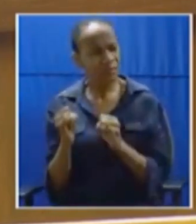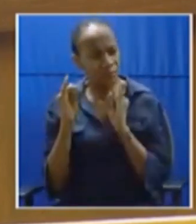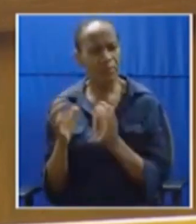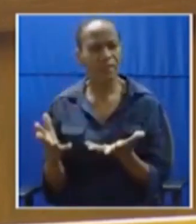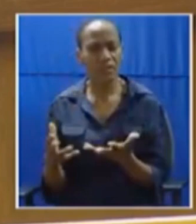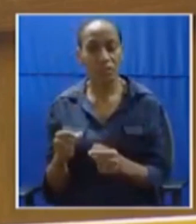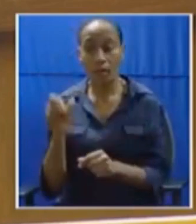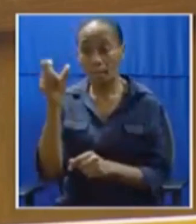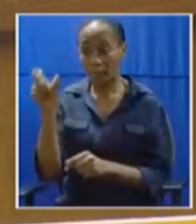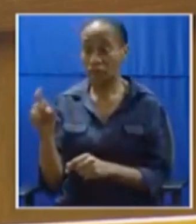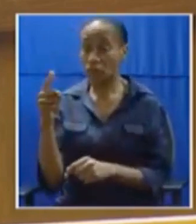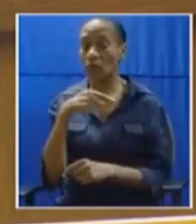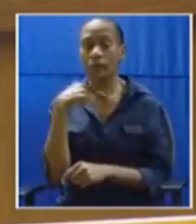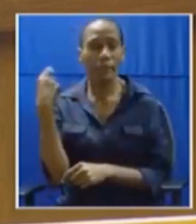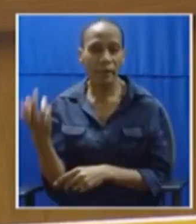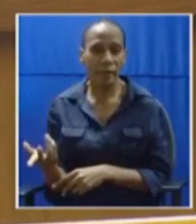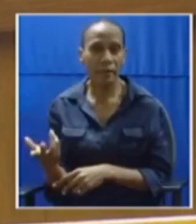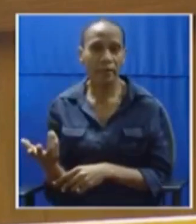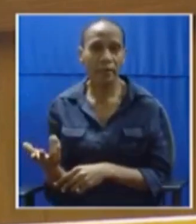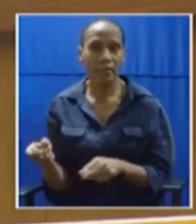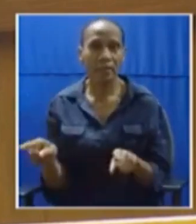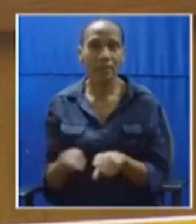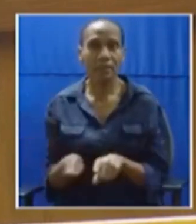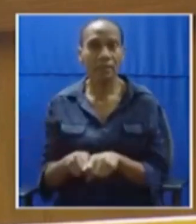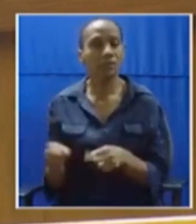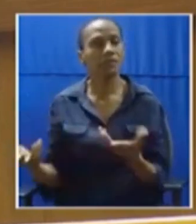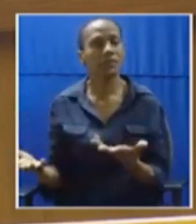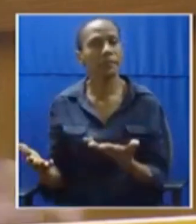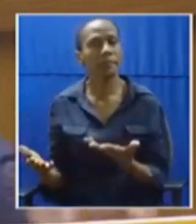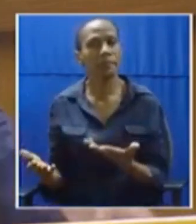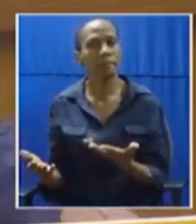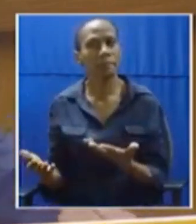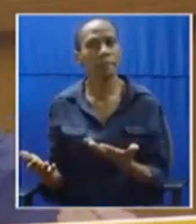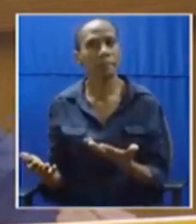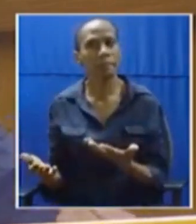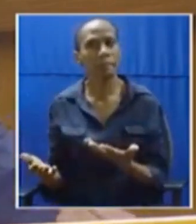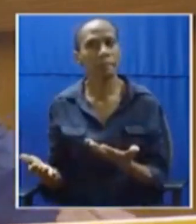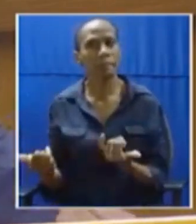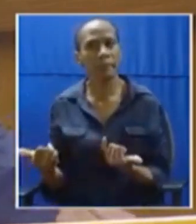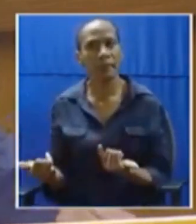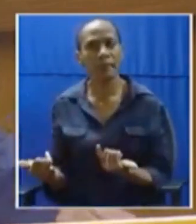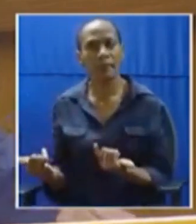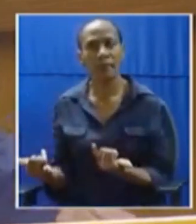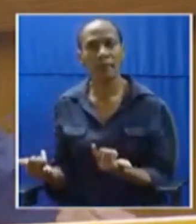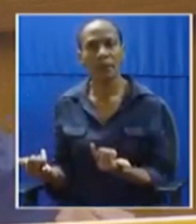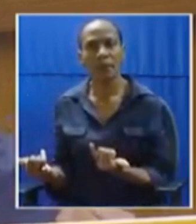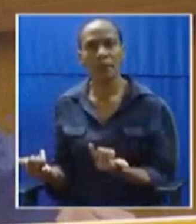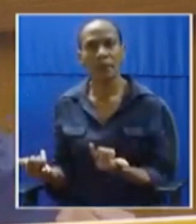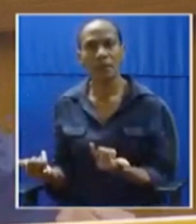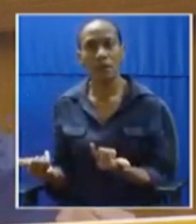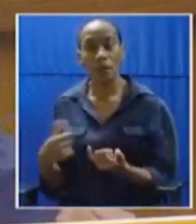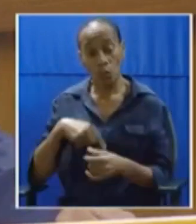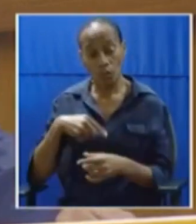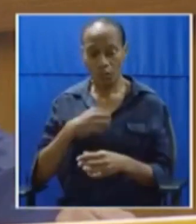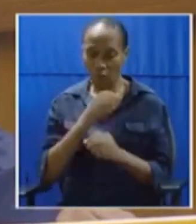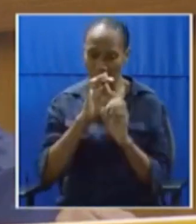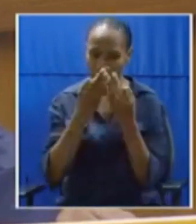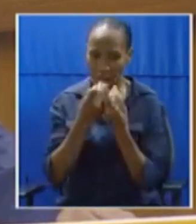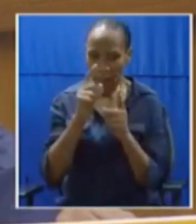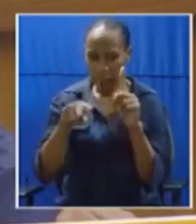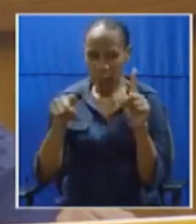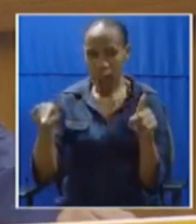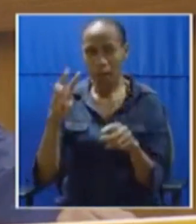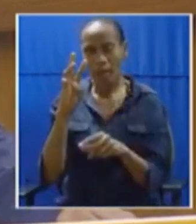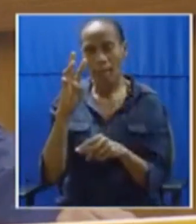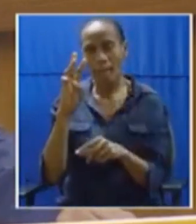murdered, so too a residence administrator. At this point, we should pay our condolences to the families of